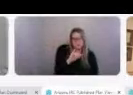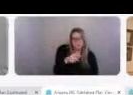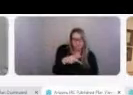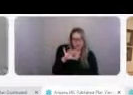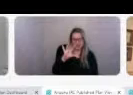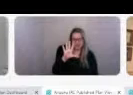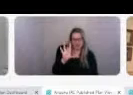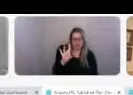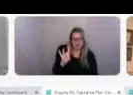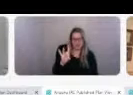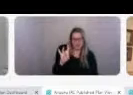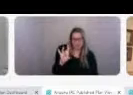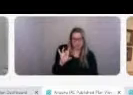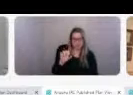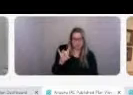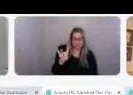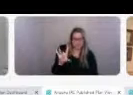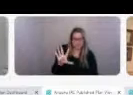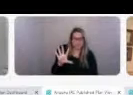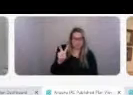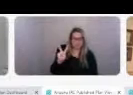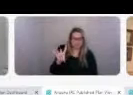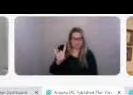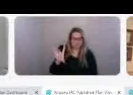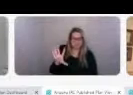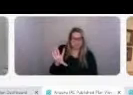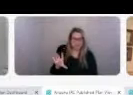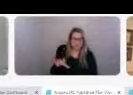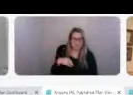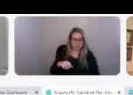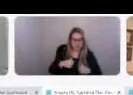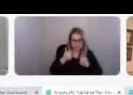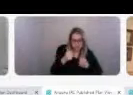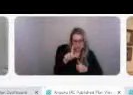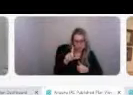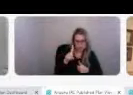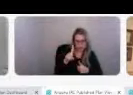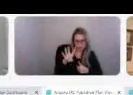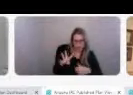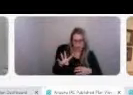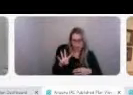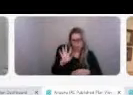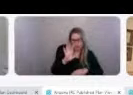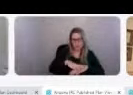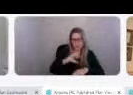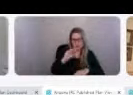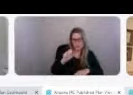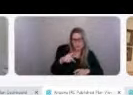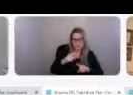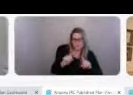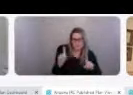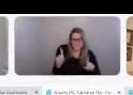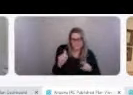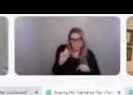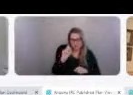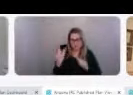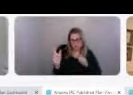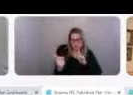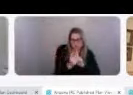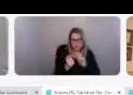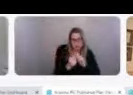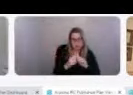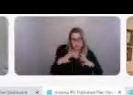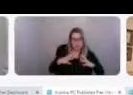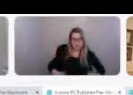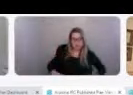i live just north of mccormick parkway so my residence is in ld4 on that map however i meet with clients at an